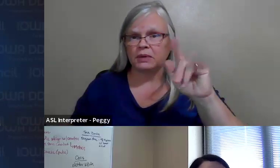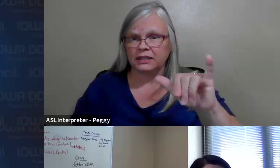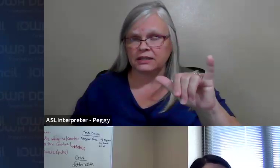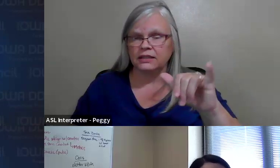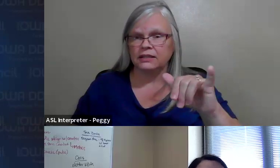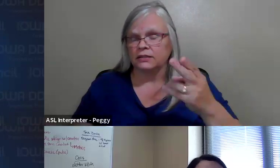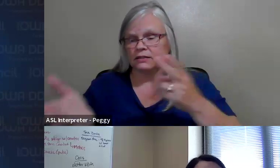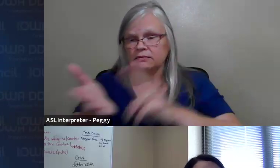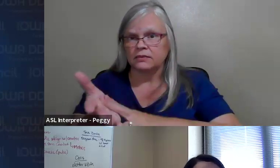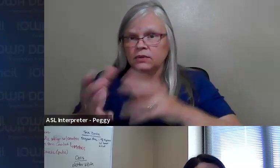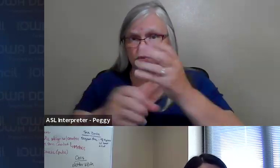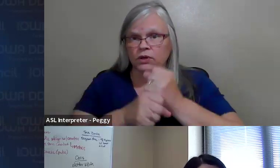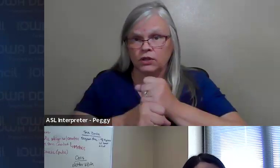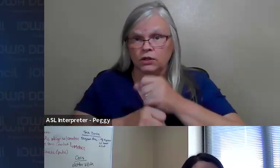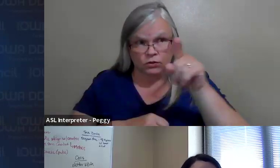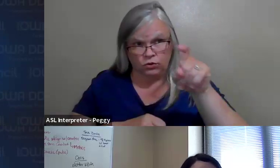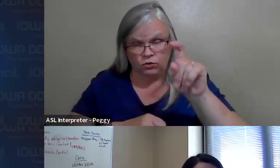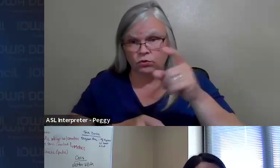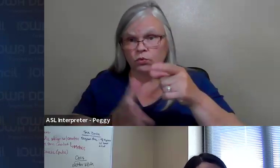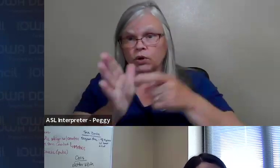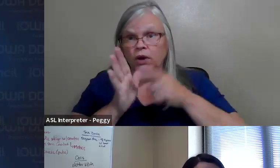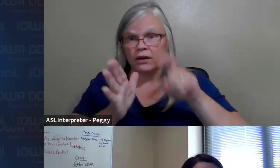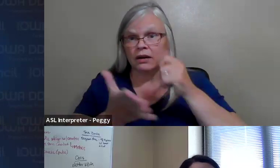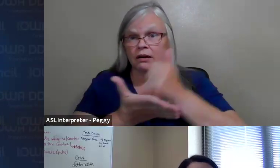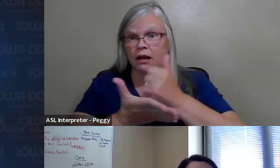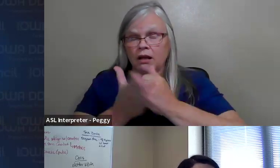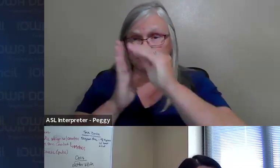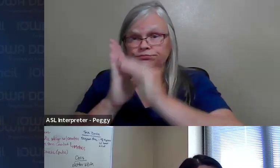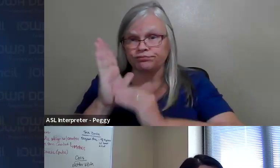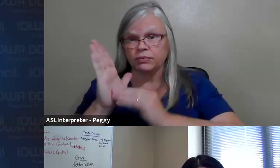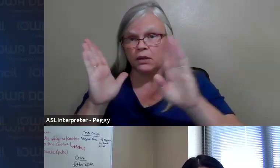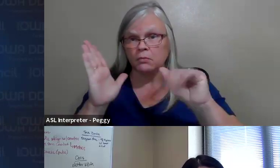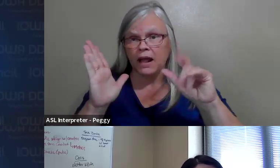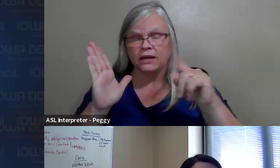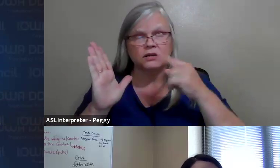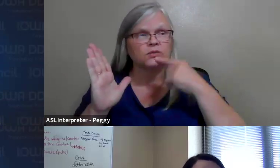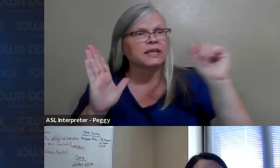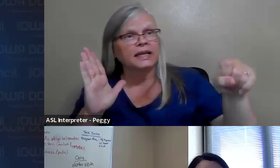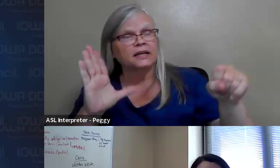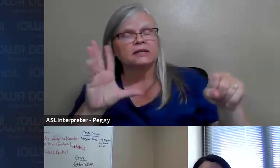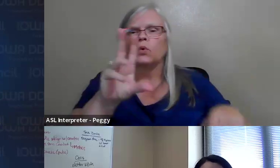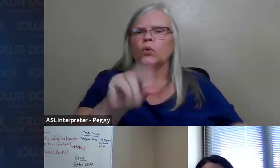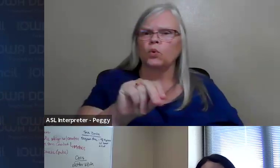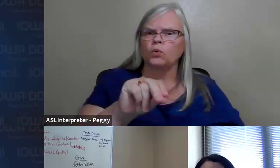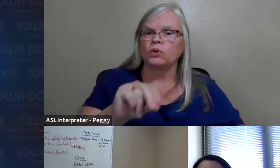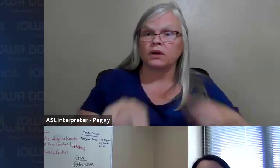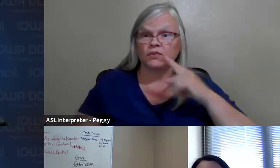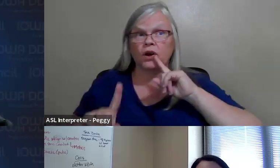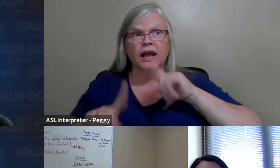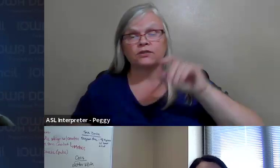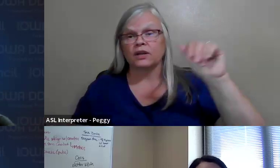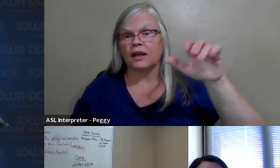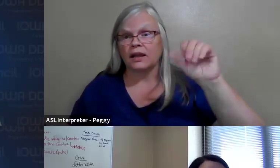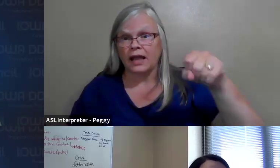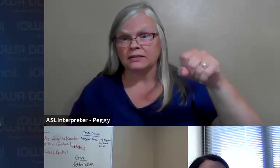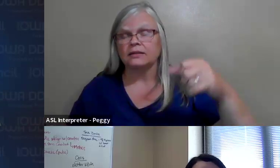ballot. Do you require any assistance in completing your ballot? And you can say yes or no. And if the answer is yes,